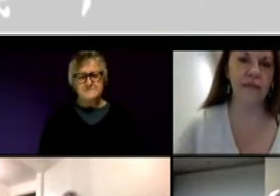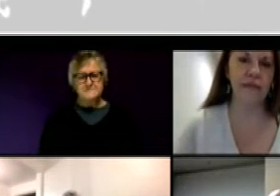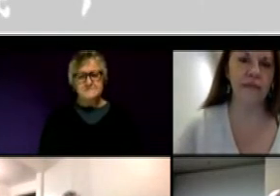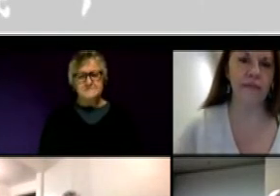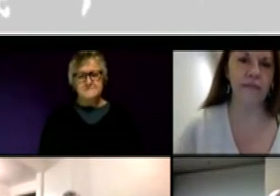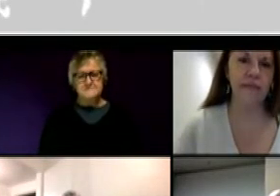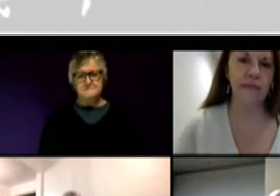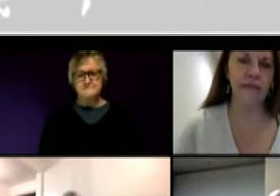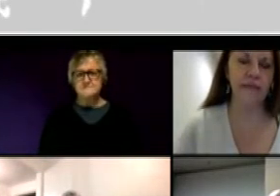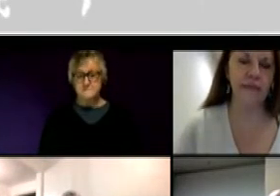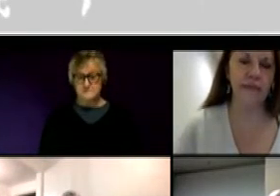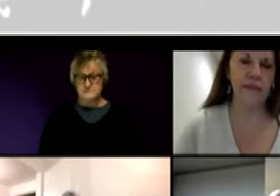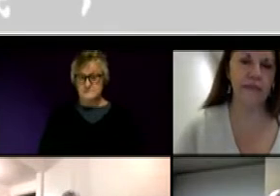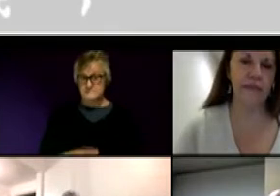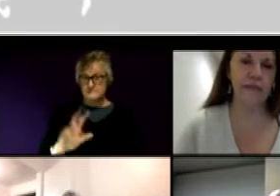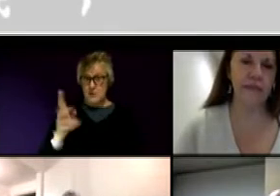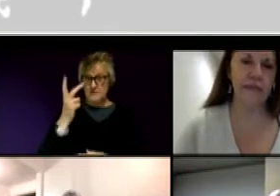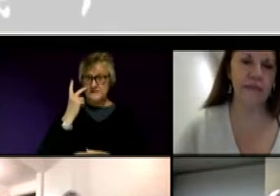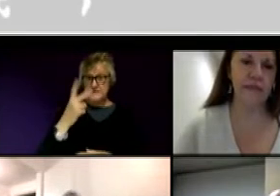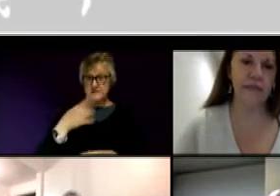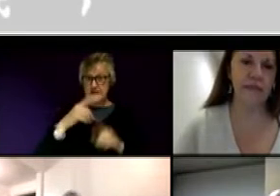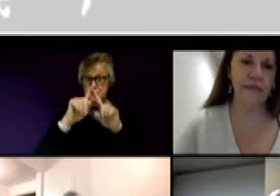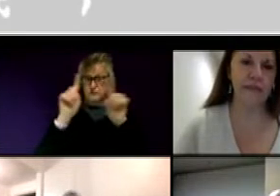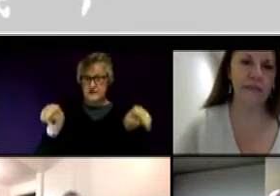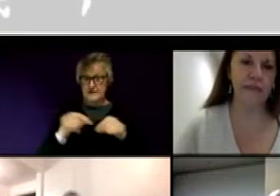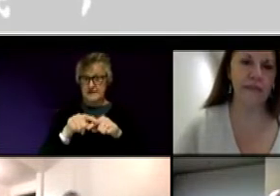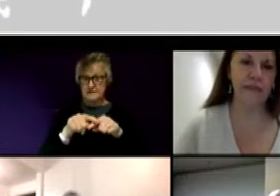Can you all see my screen? Yes. Okay.